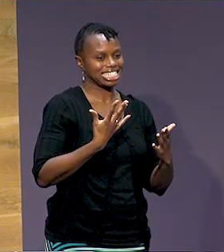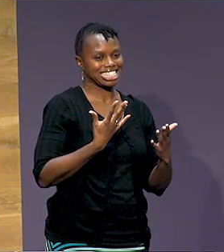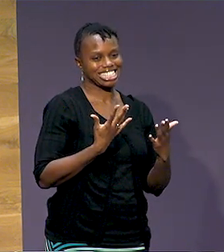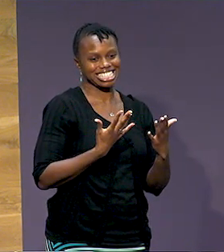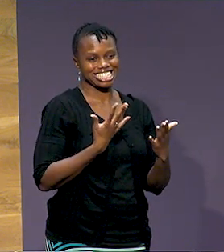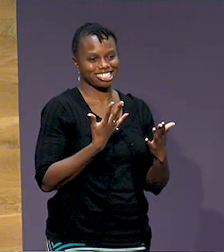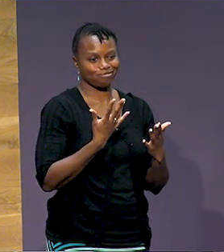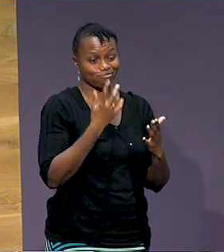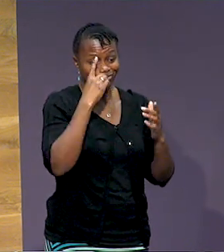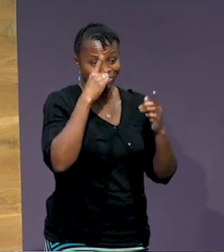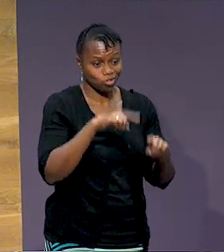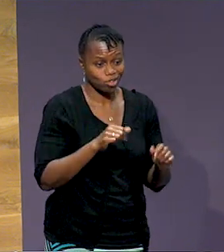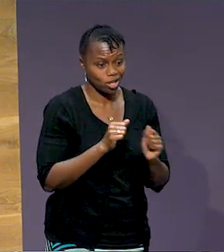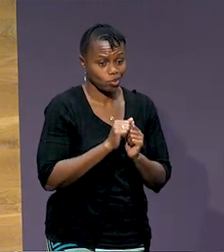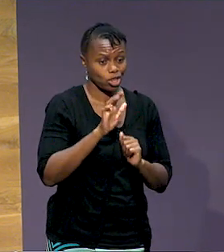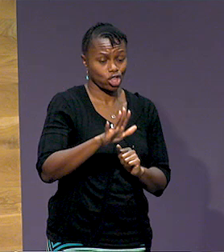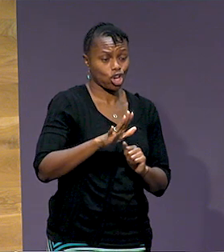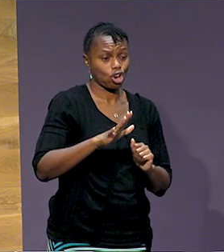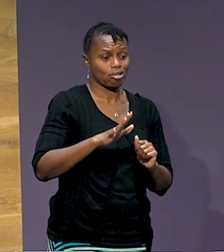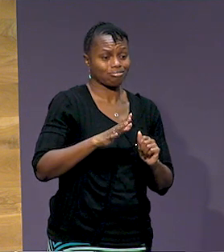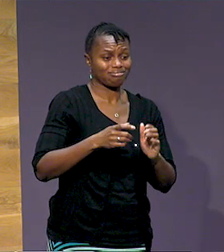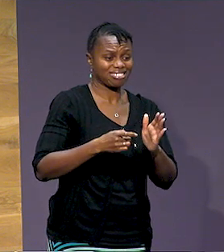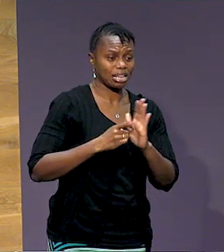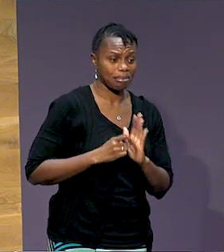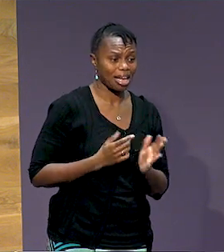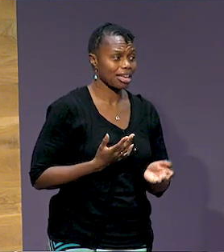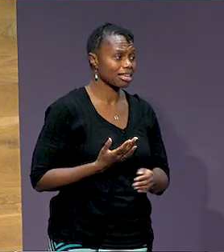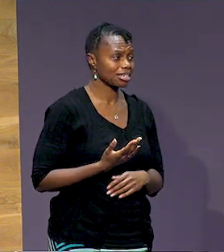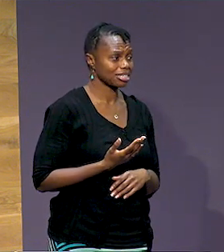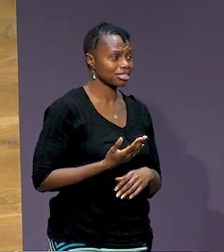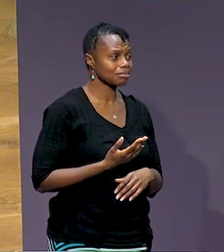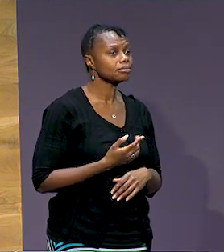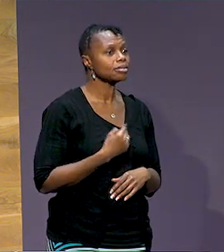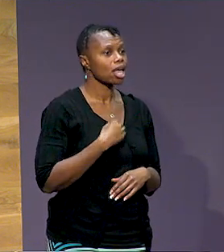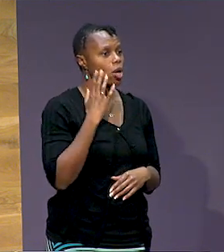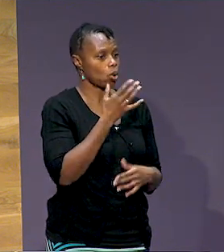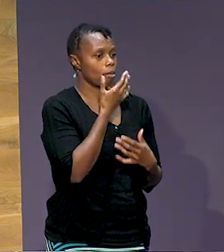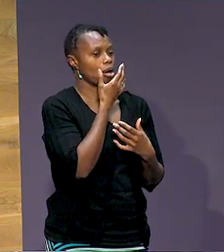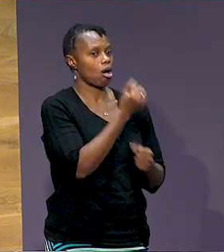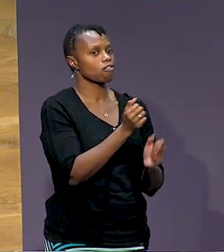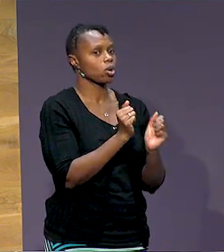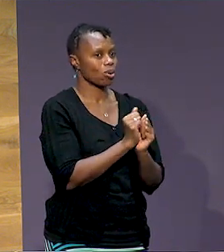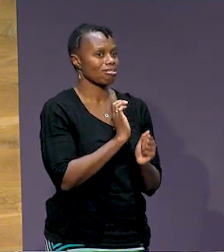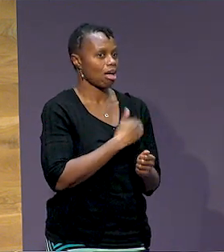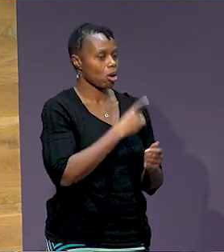you do come just telling us what to do, I'm going to be confident in some of the decisions that we've made,